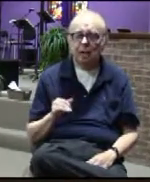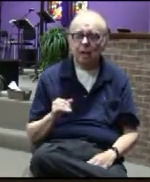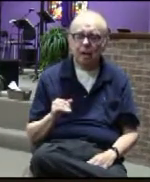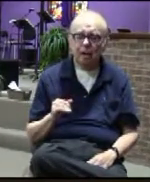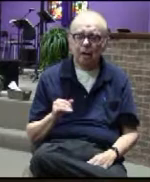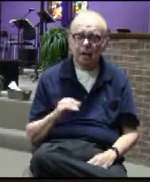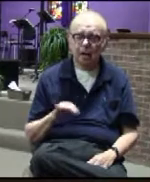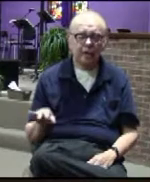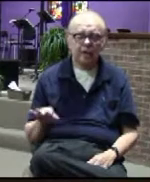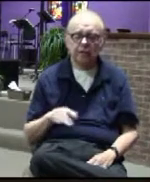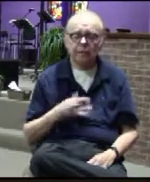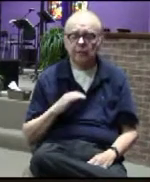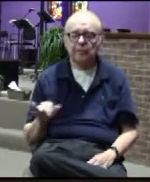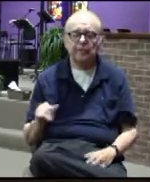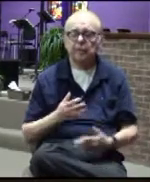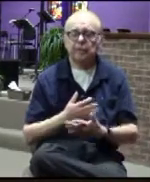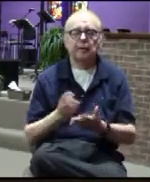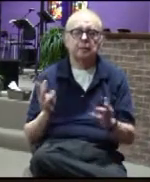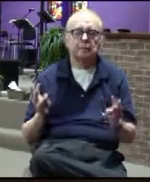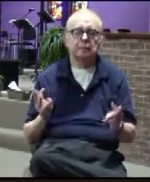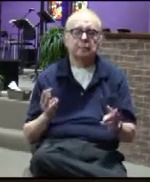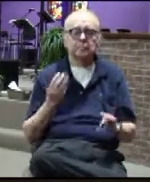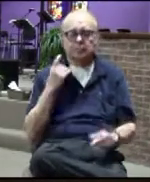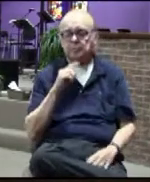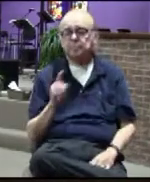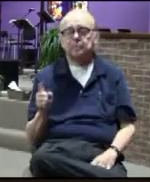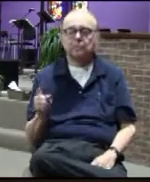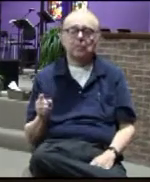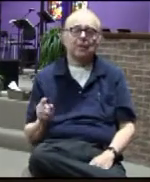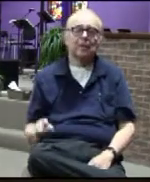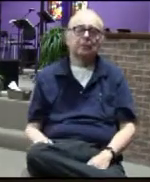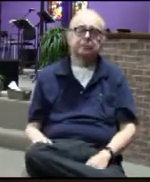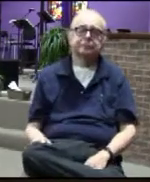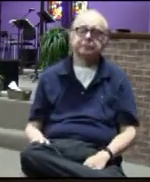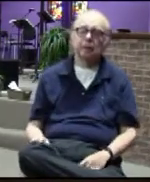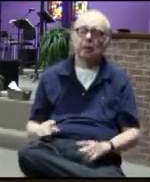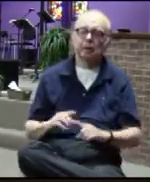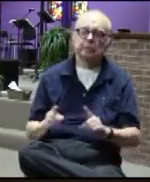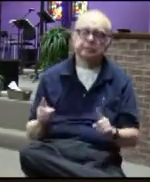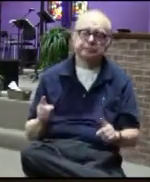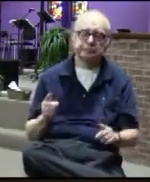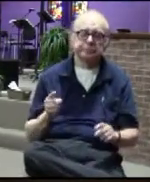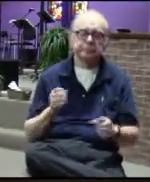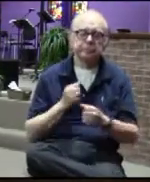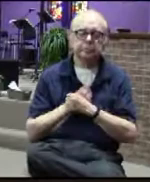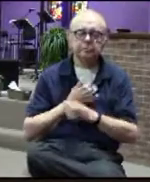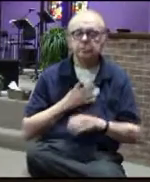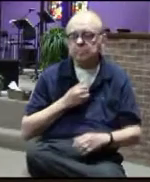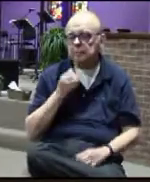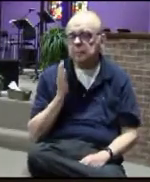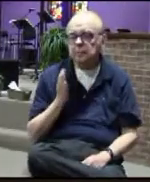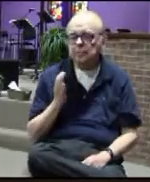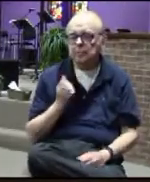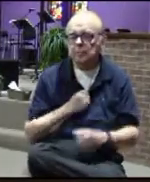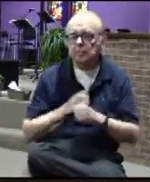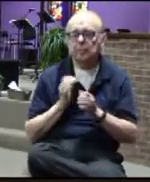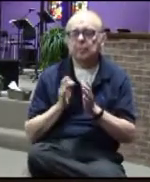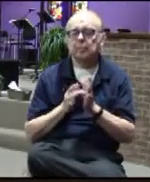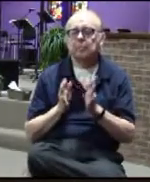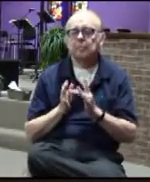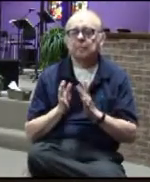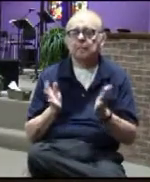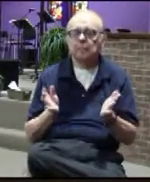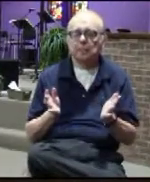they do feel the same way I don't know about y'all but I love my God I love my Jesus